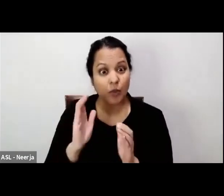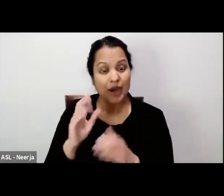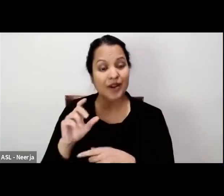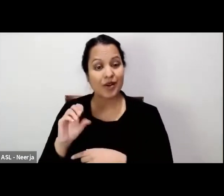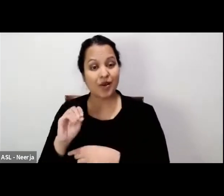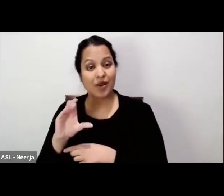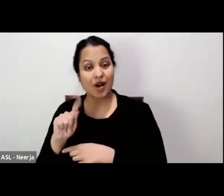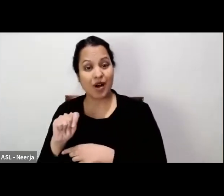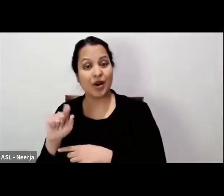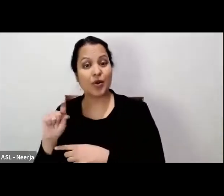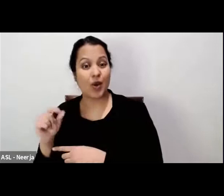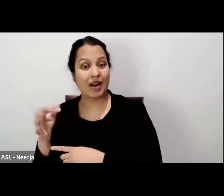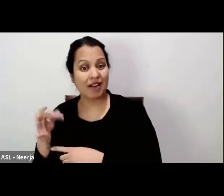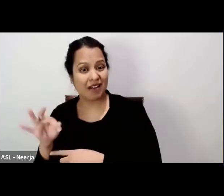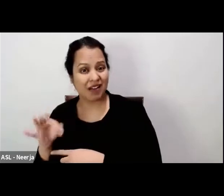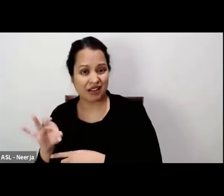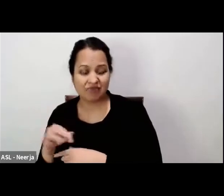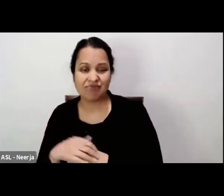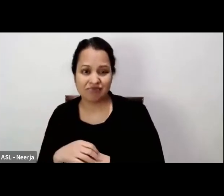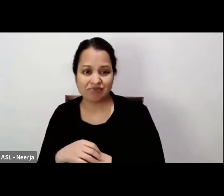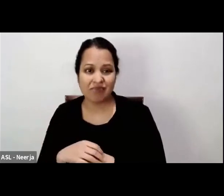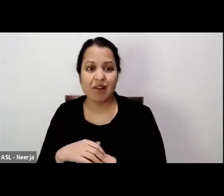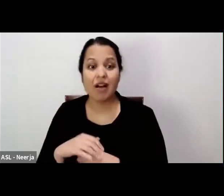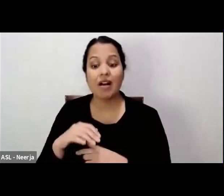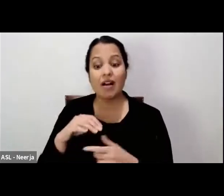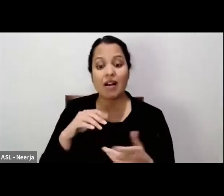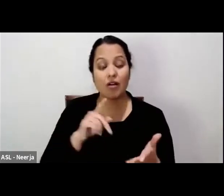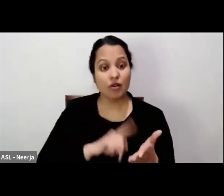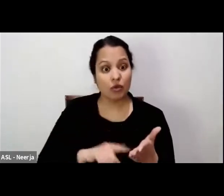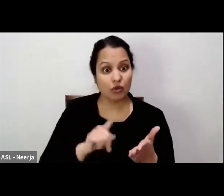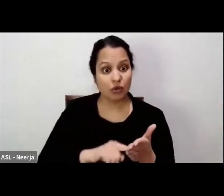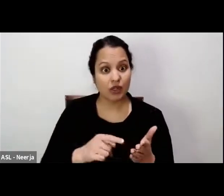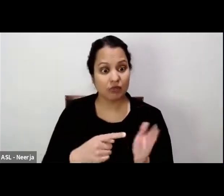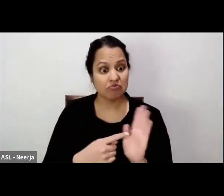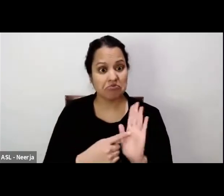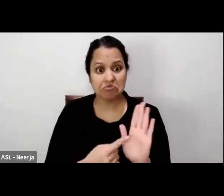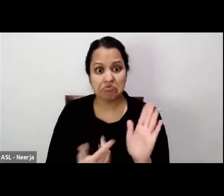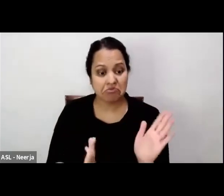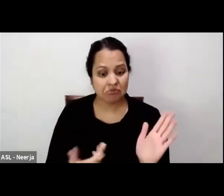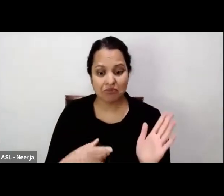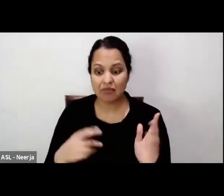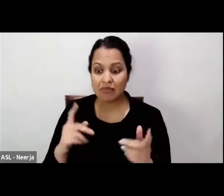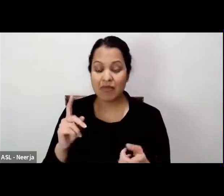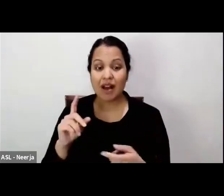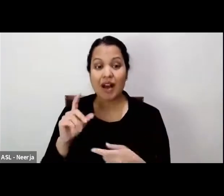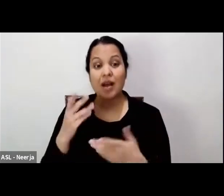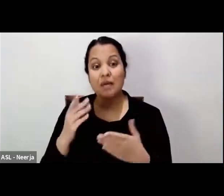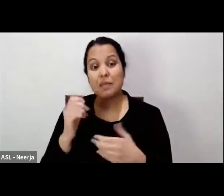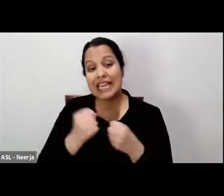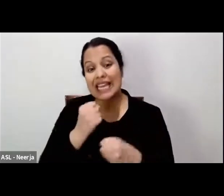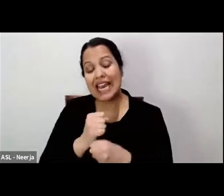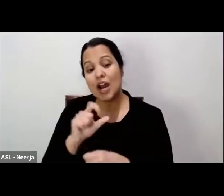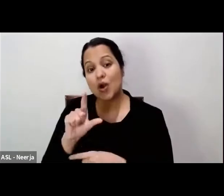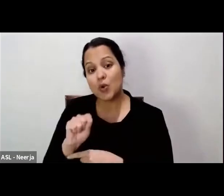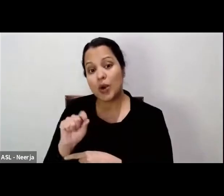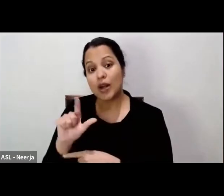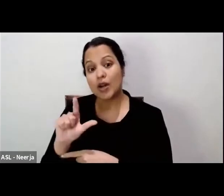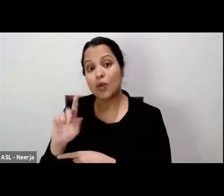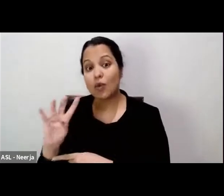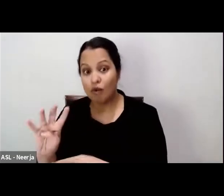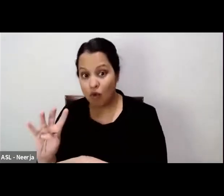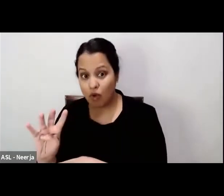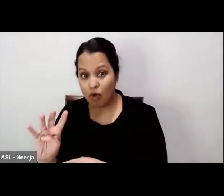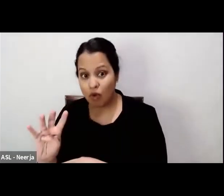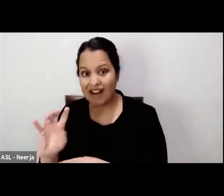2019. And we also have seen studies that show that it's going to be until 2024 for women